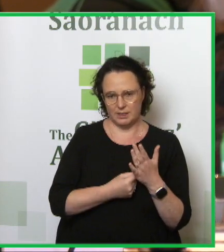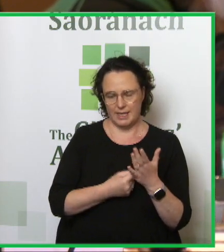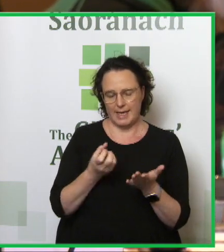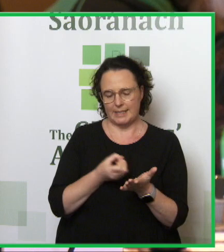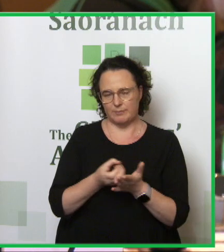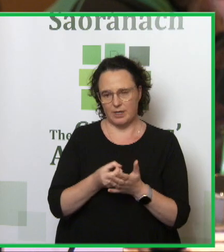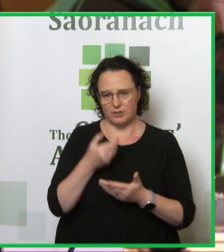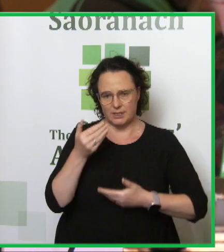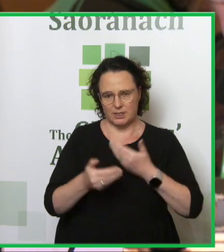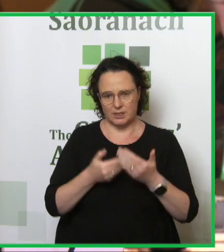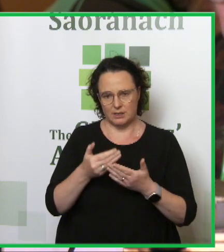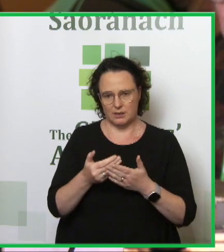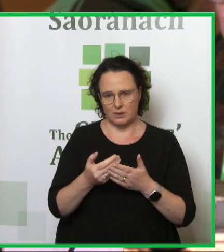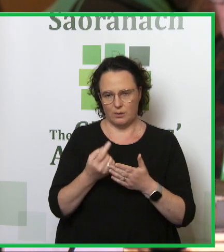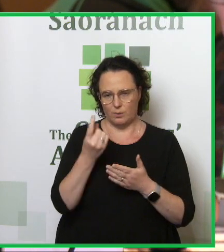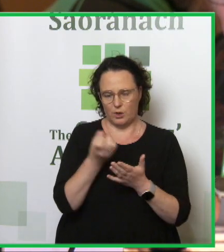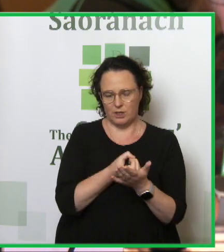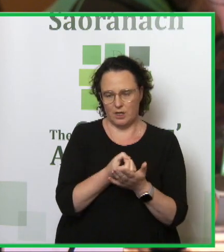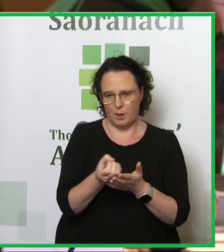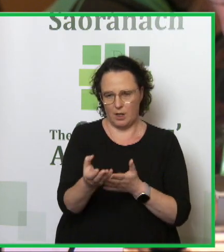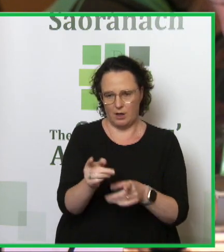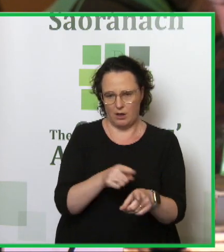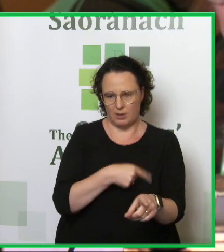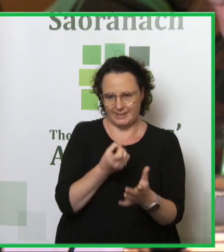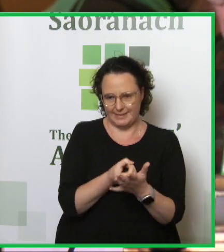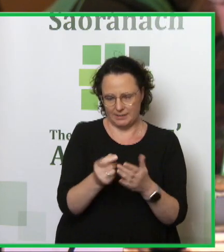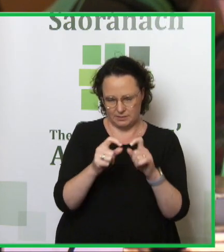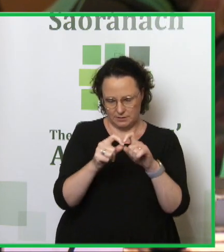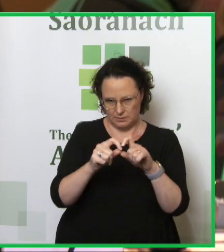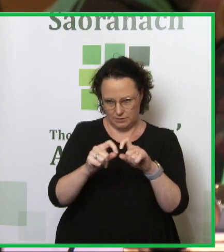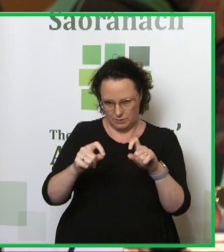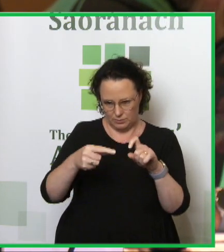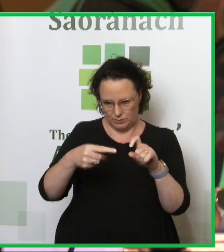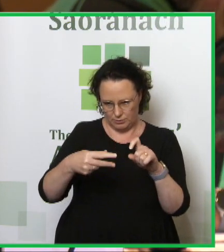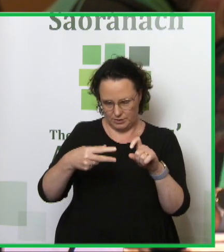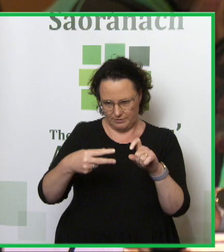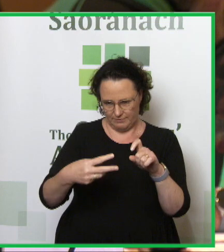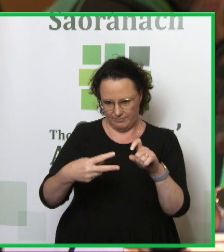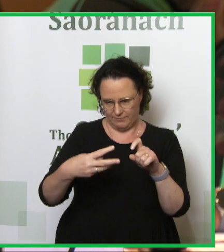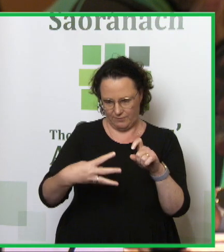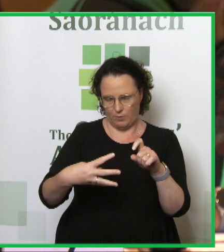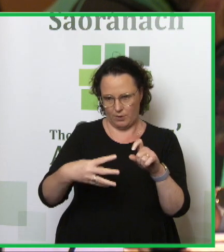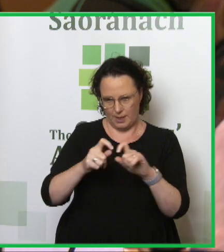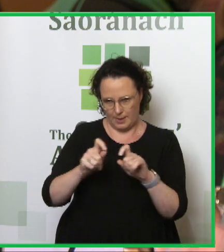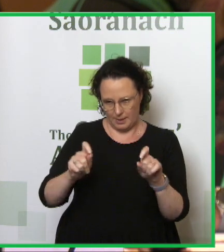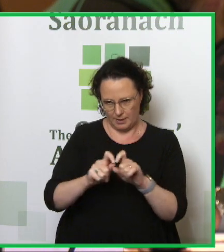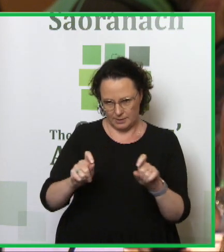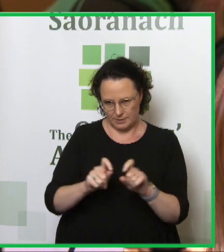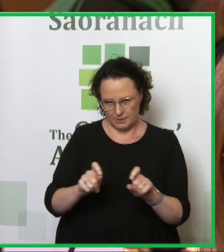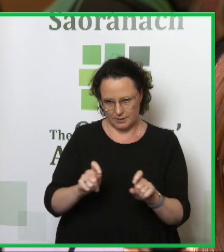narrative is one long sentence covering 1, 2, 3, 4 lines. My suggestion is